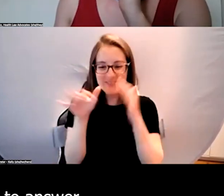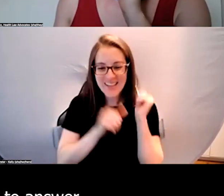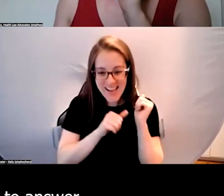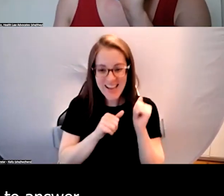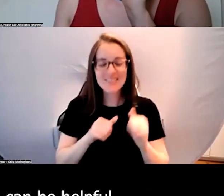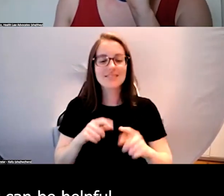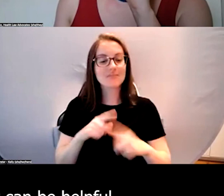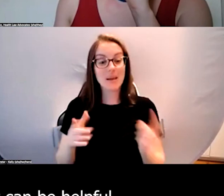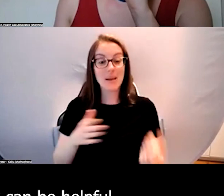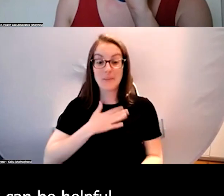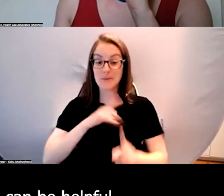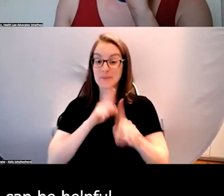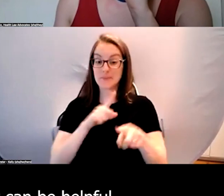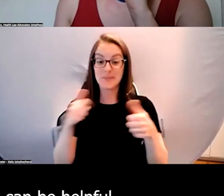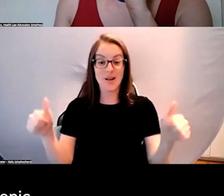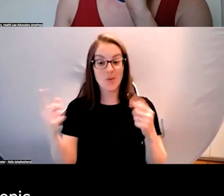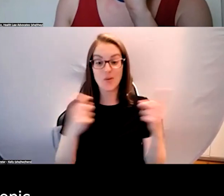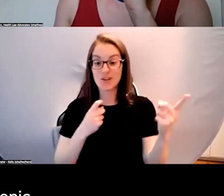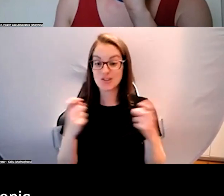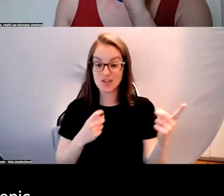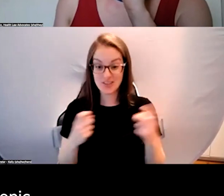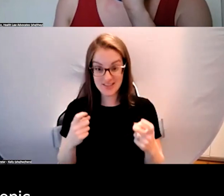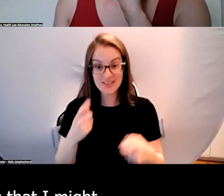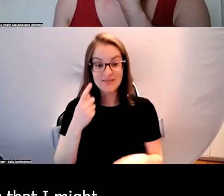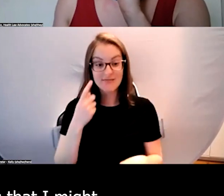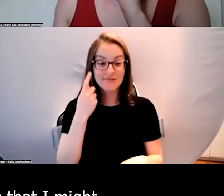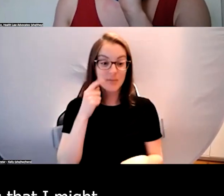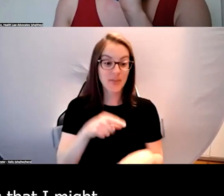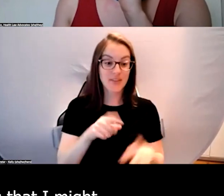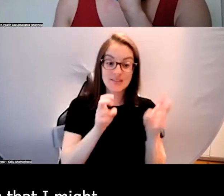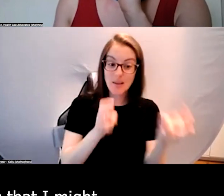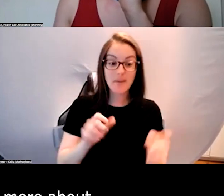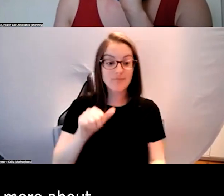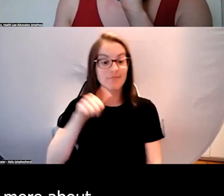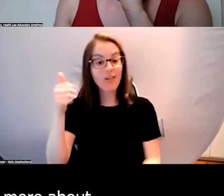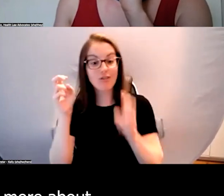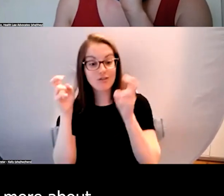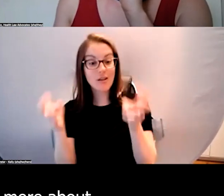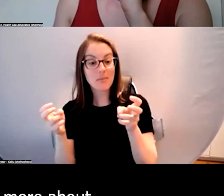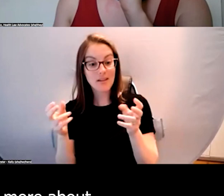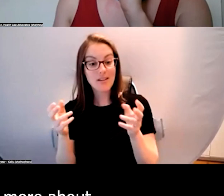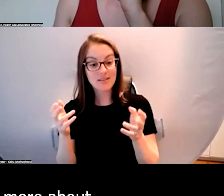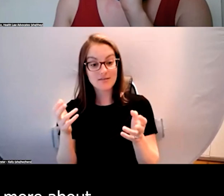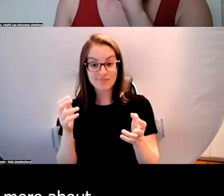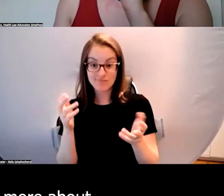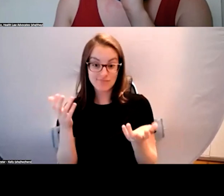I'm happy to answer any questions that can be helpful in this topic, as well as others that I might know a little bit more